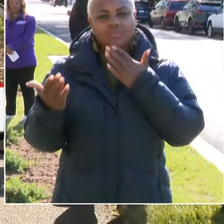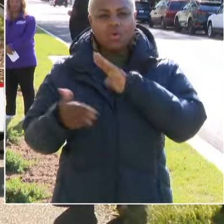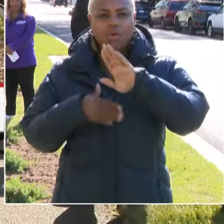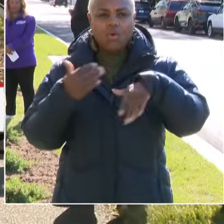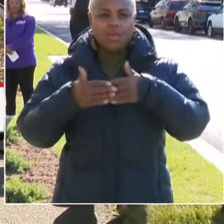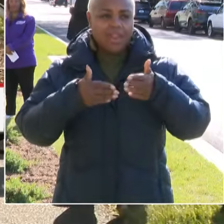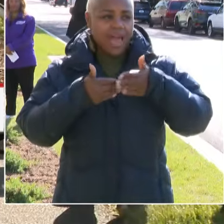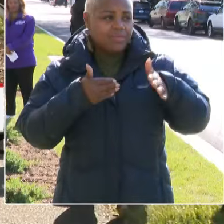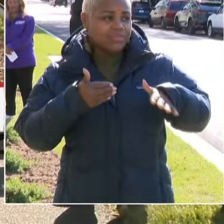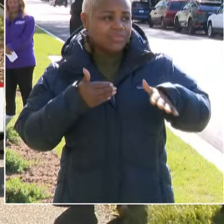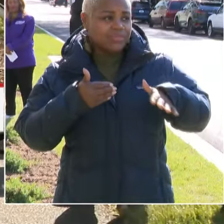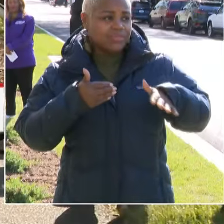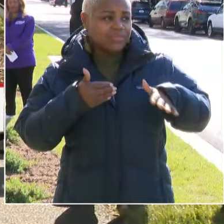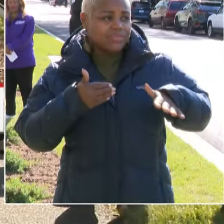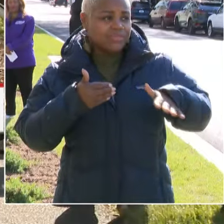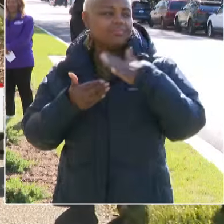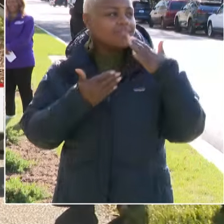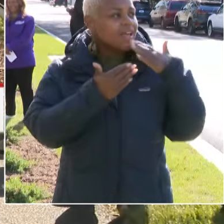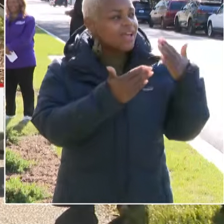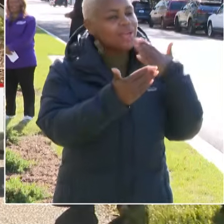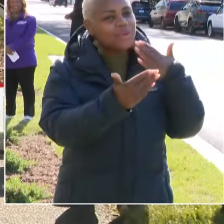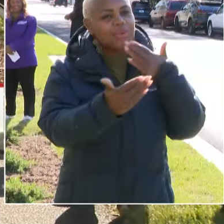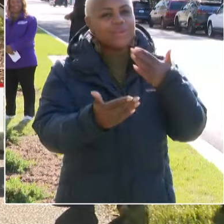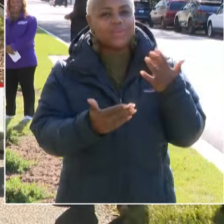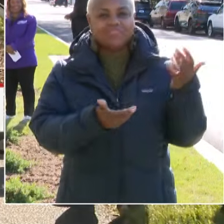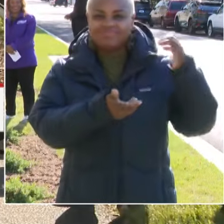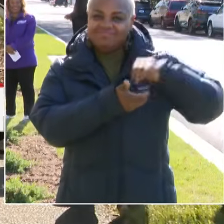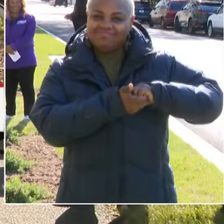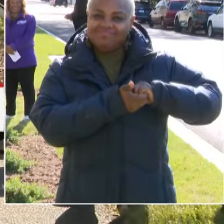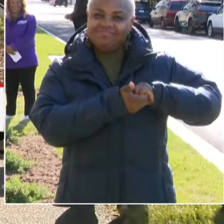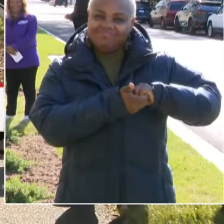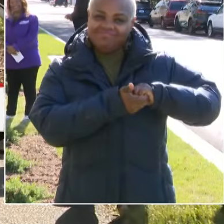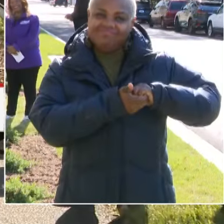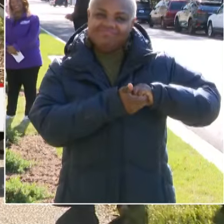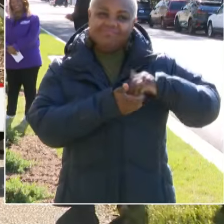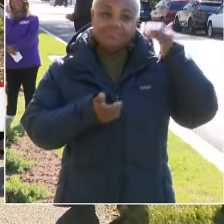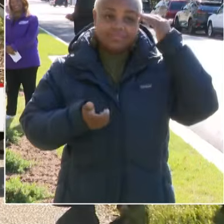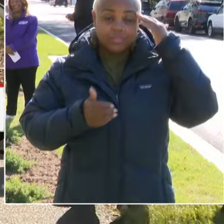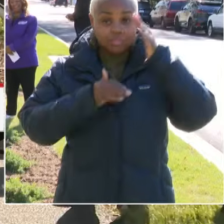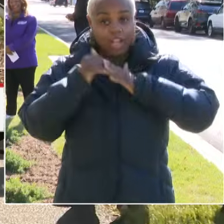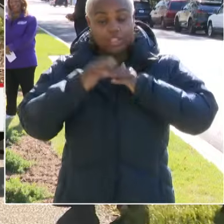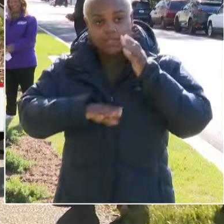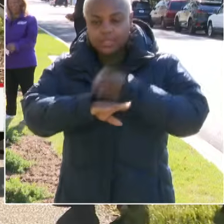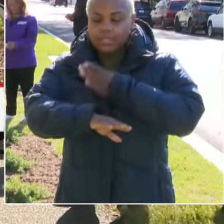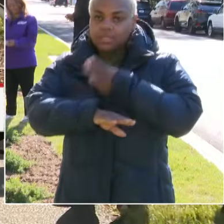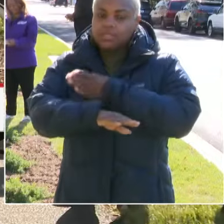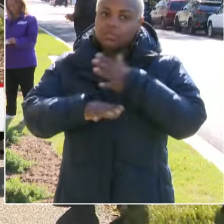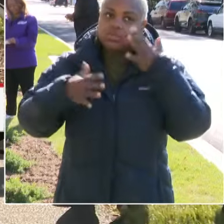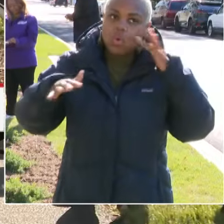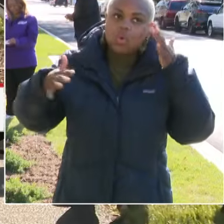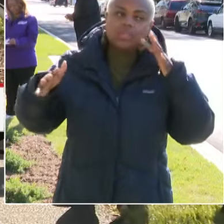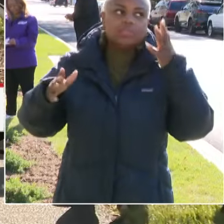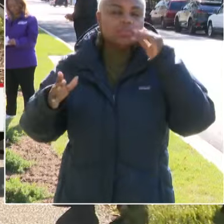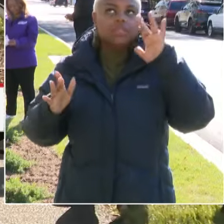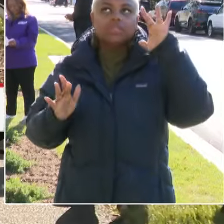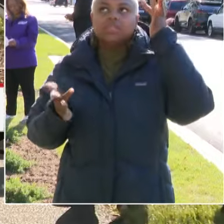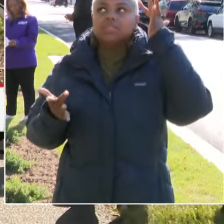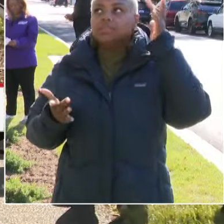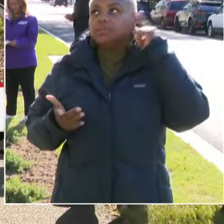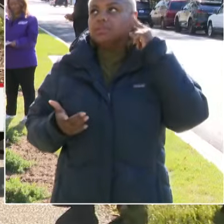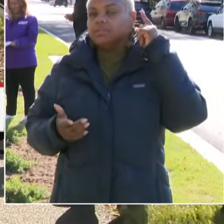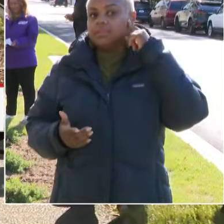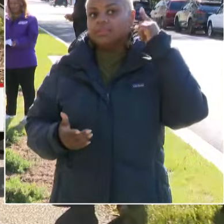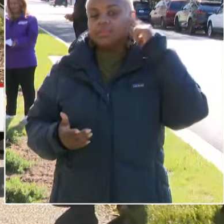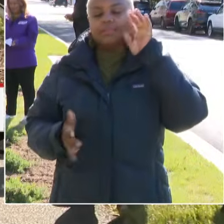neighbors for working with us during construction. And I am looking forward to seeing people ride this